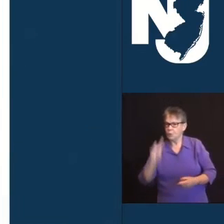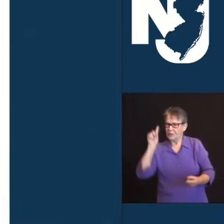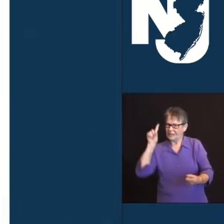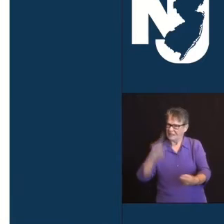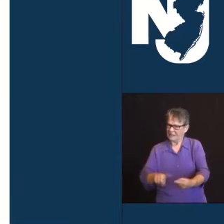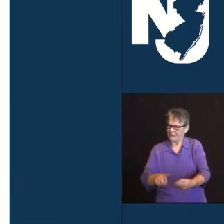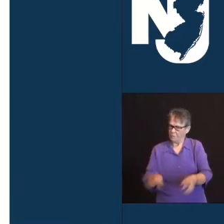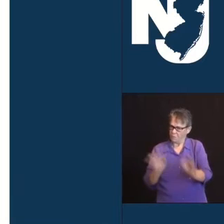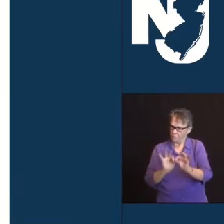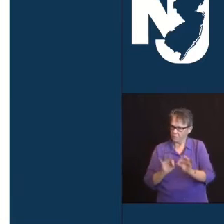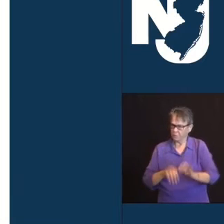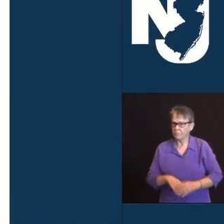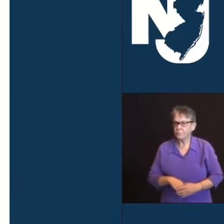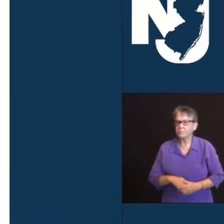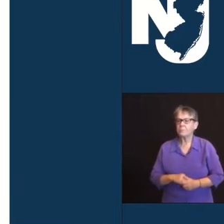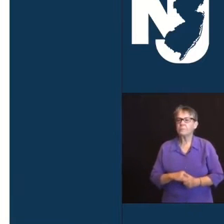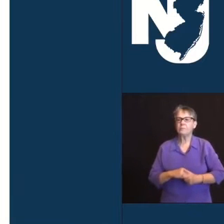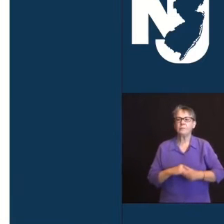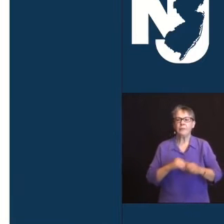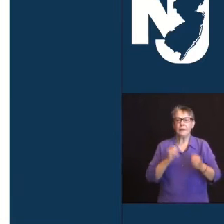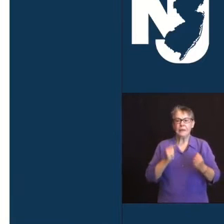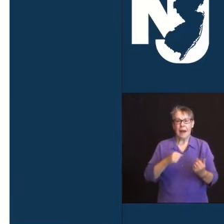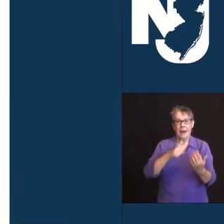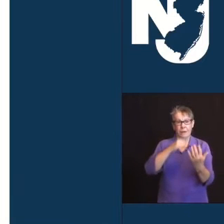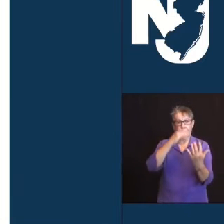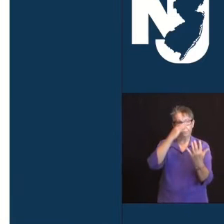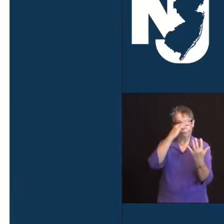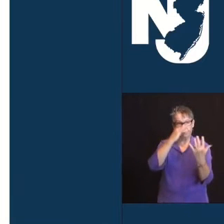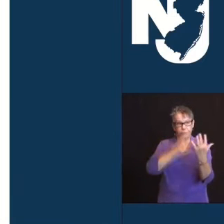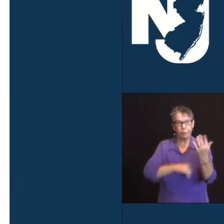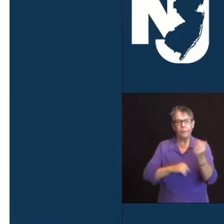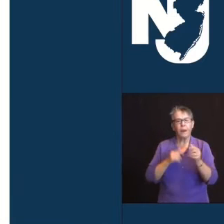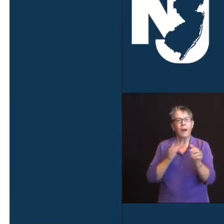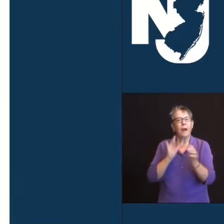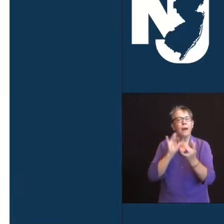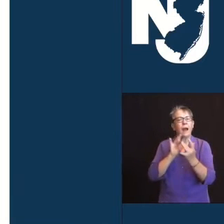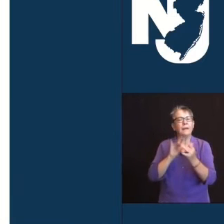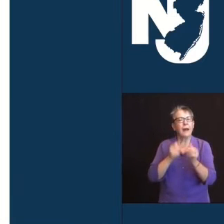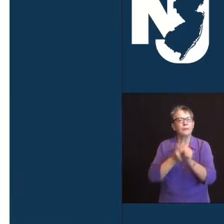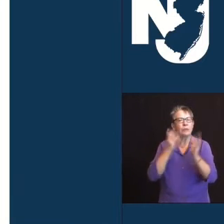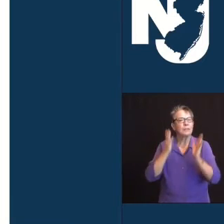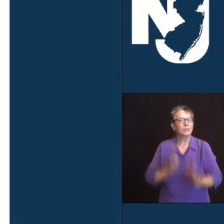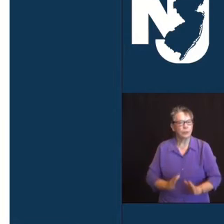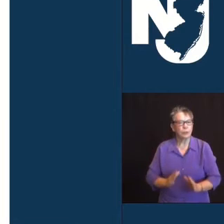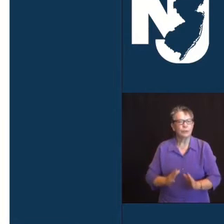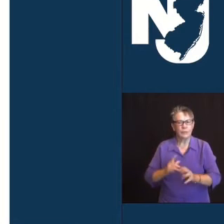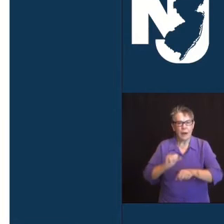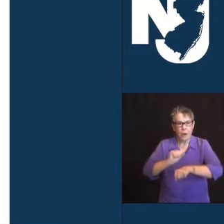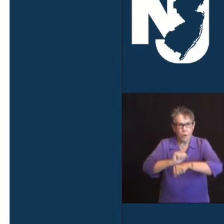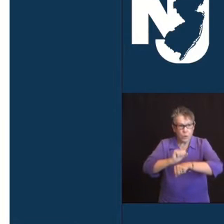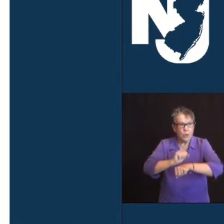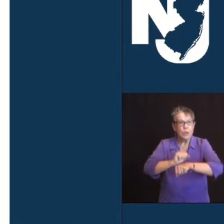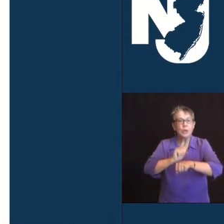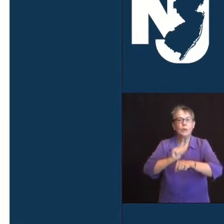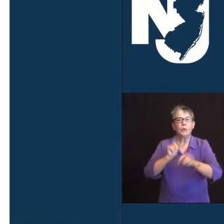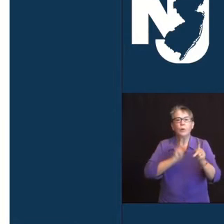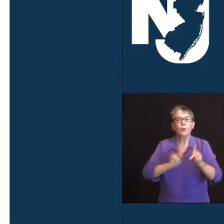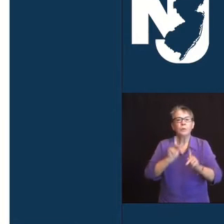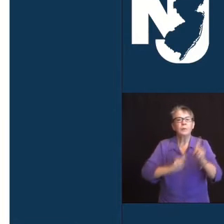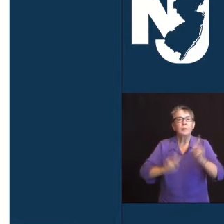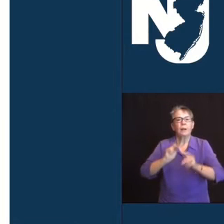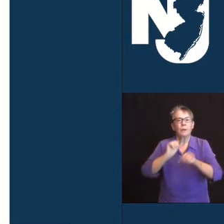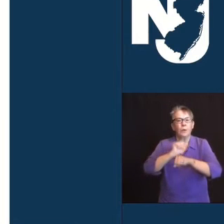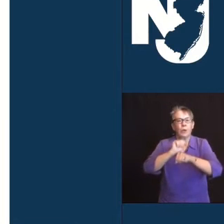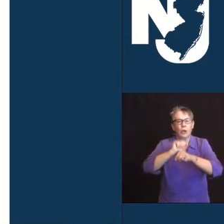news here. The good news is that we continue to build out the capabilities of our community contact tracing core, and we can now report that we now